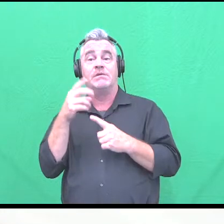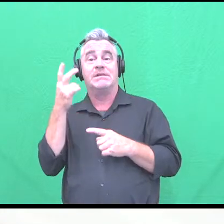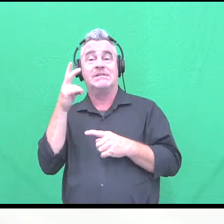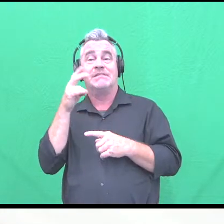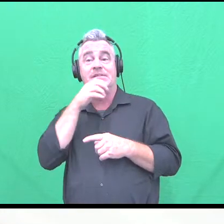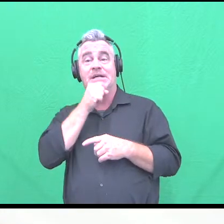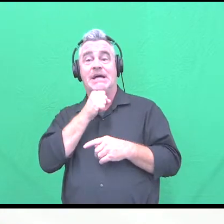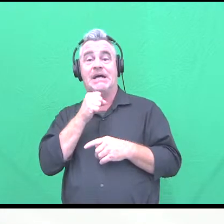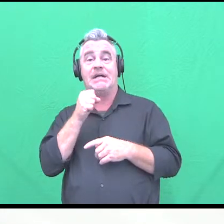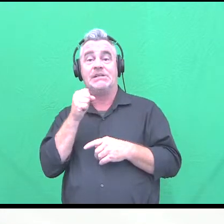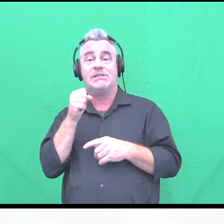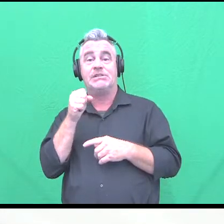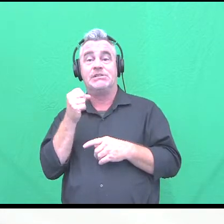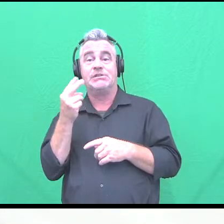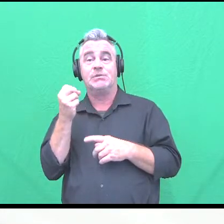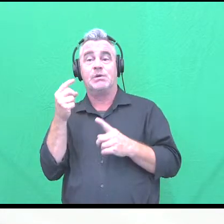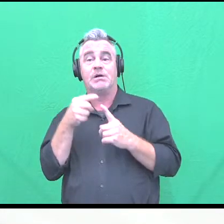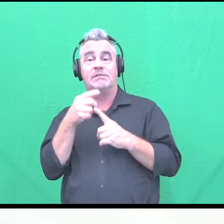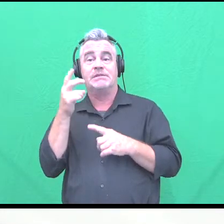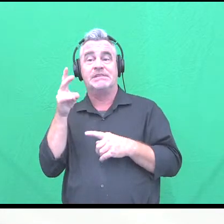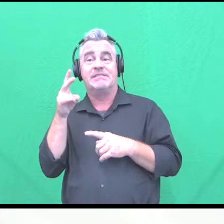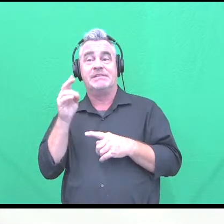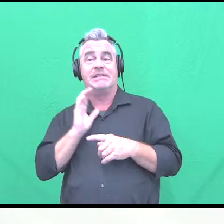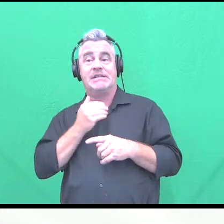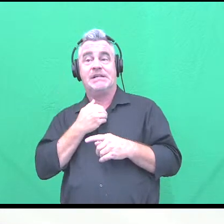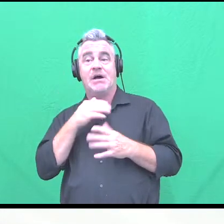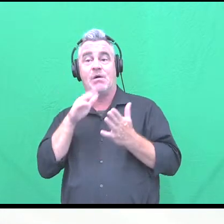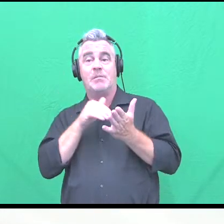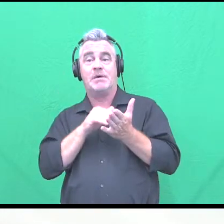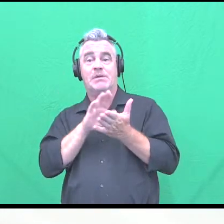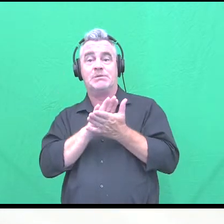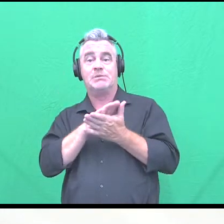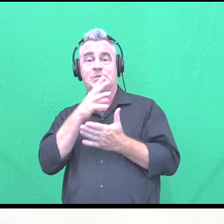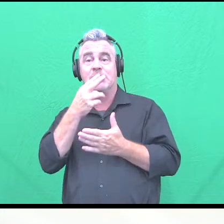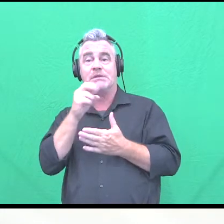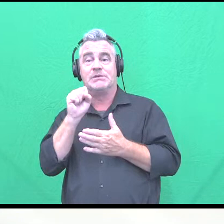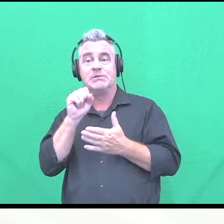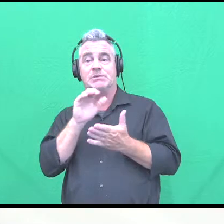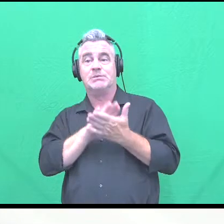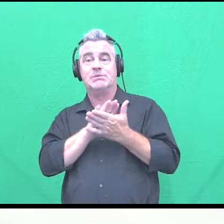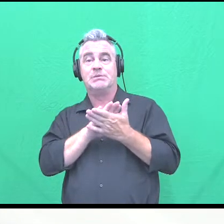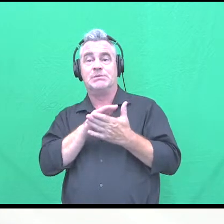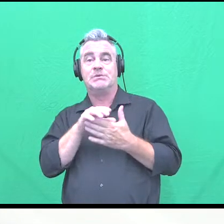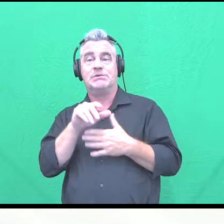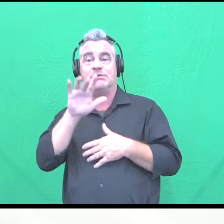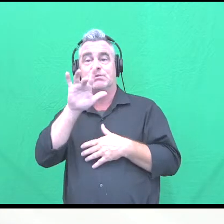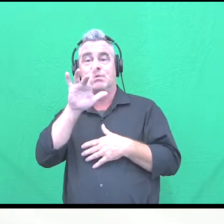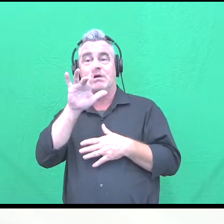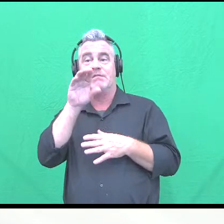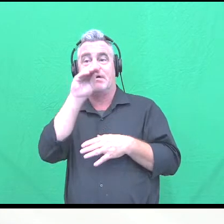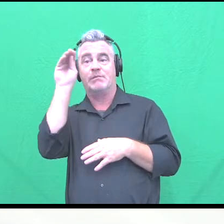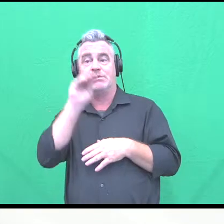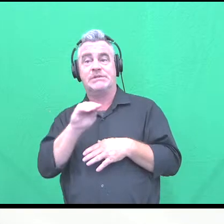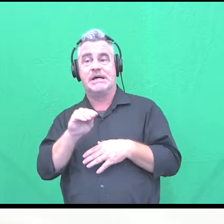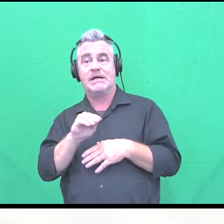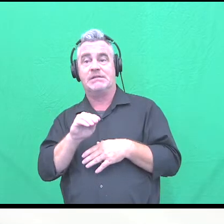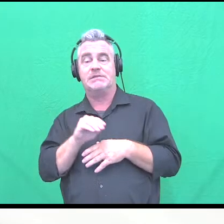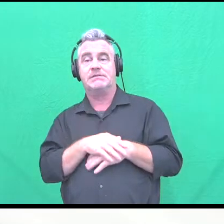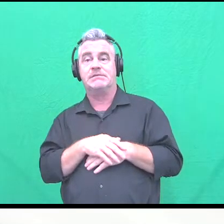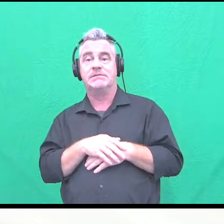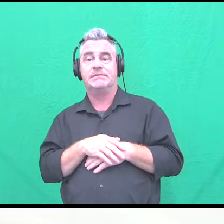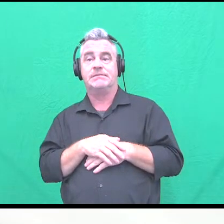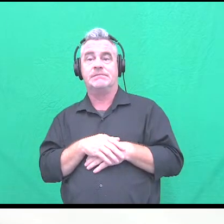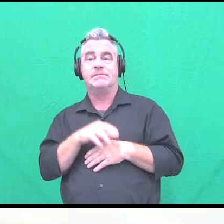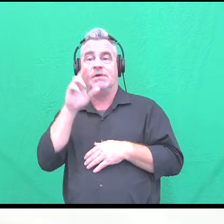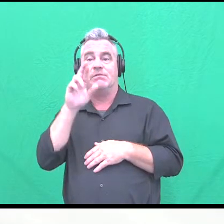so if you just look at what would be our middle and high school students, it's approximately 25% of the